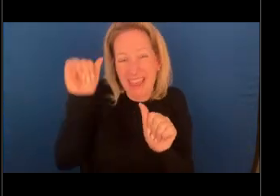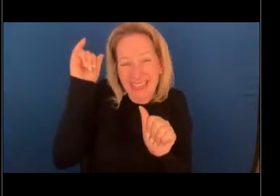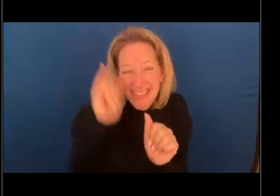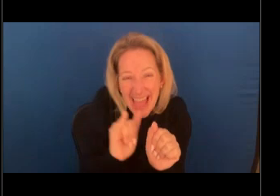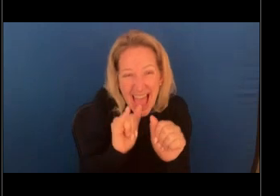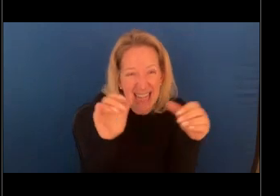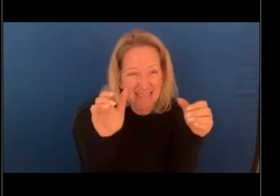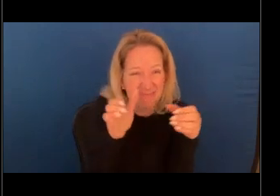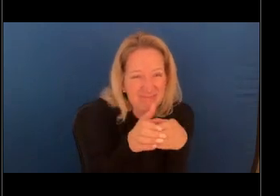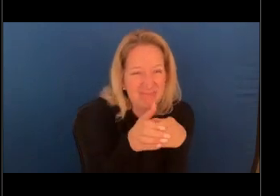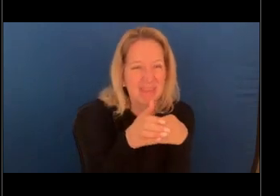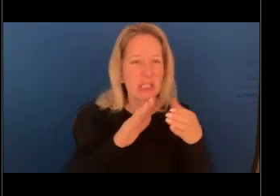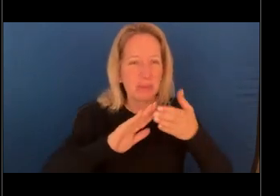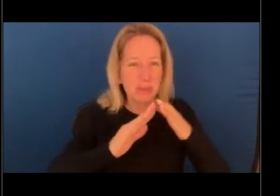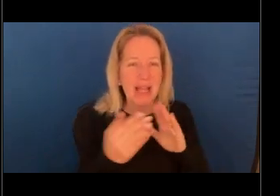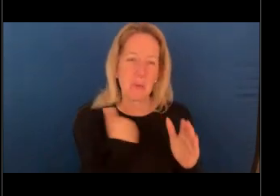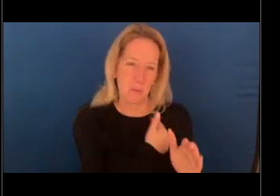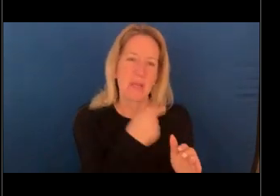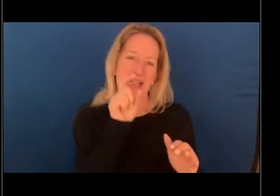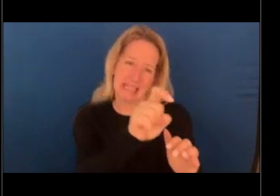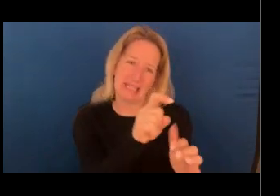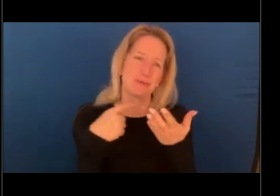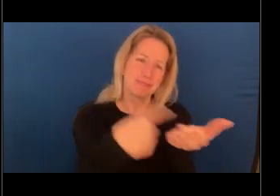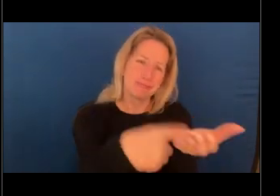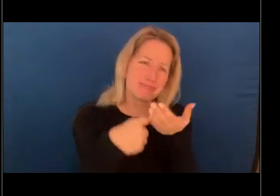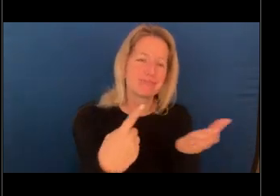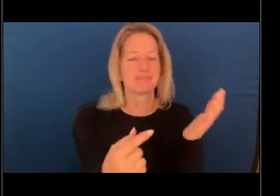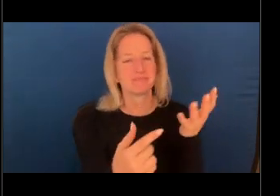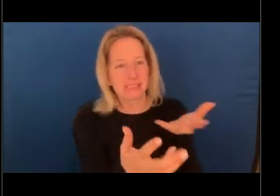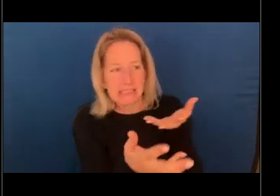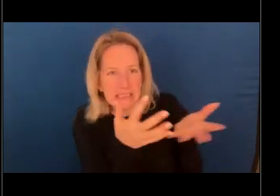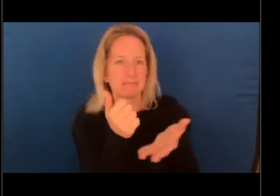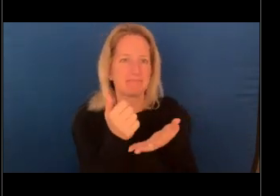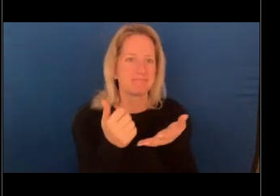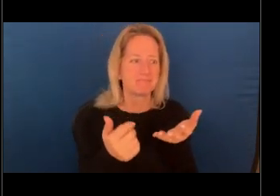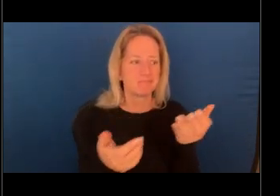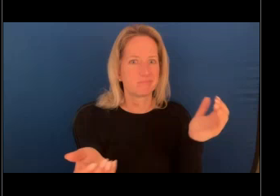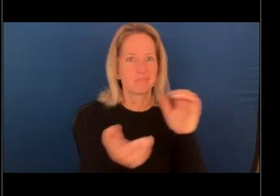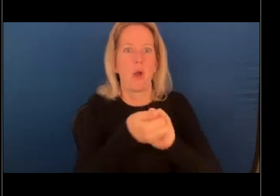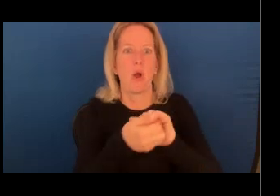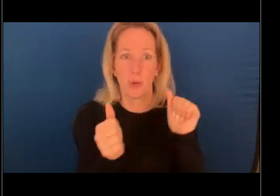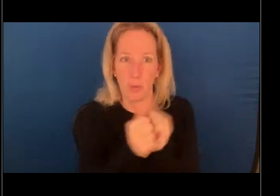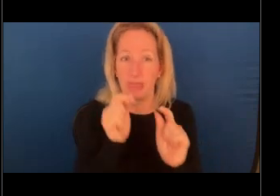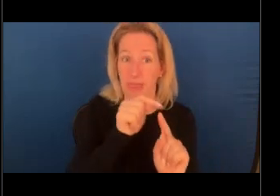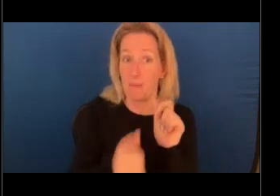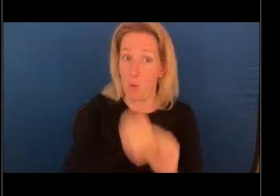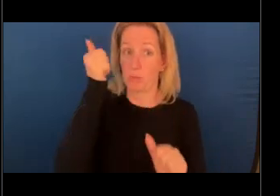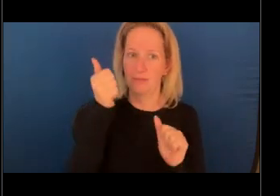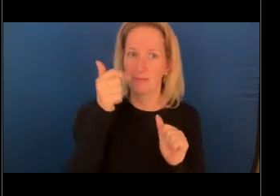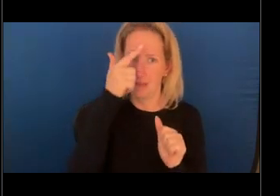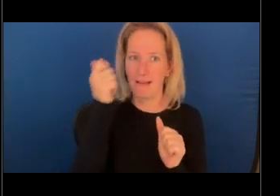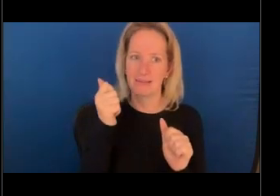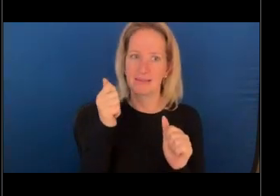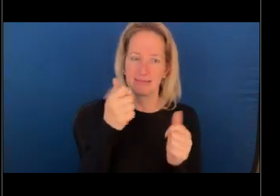the most. And so that's some of the work that we have ahead of us. Time for one more quick question.